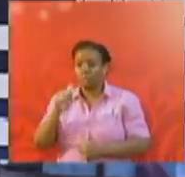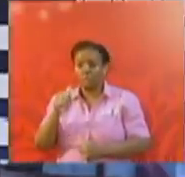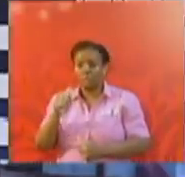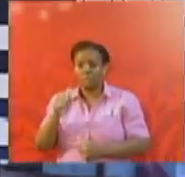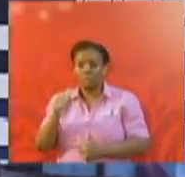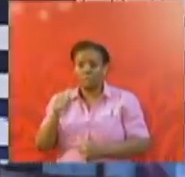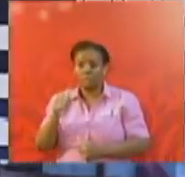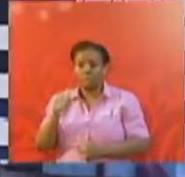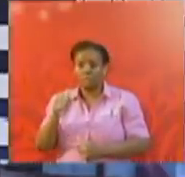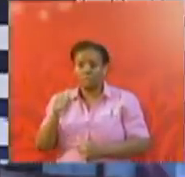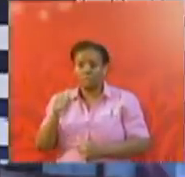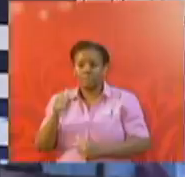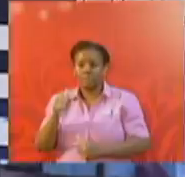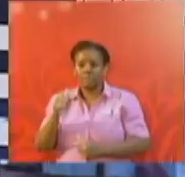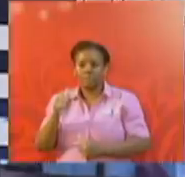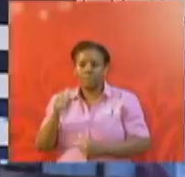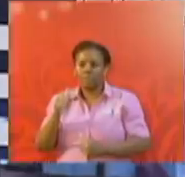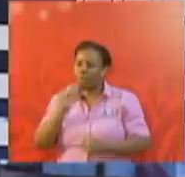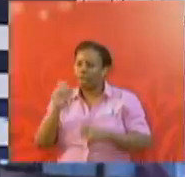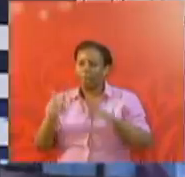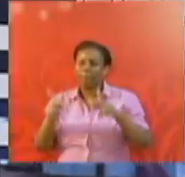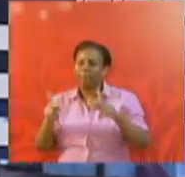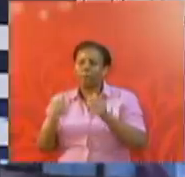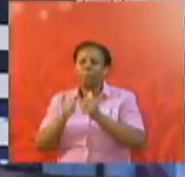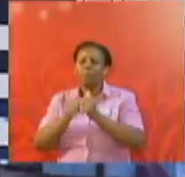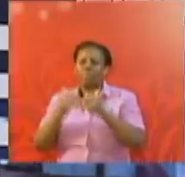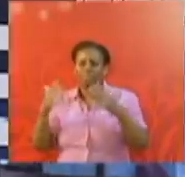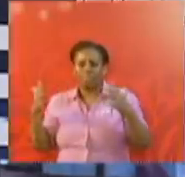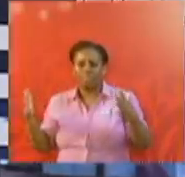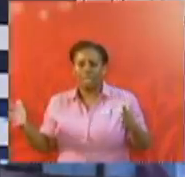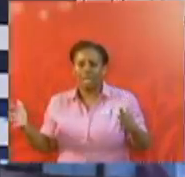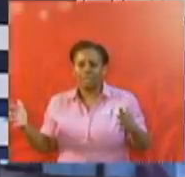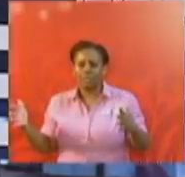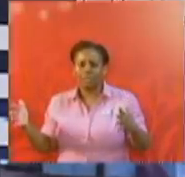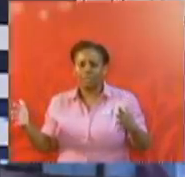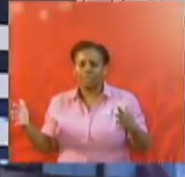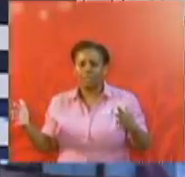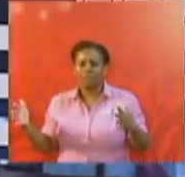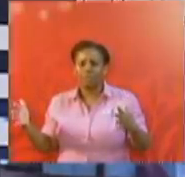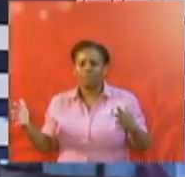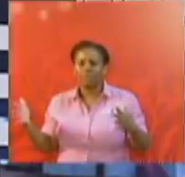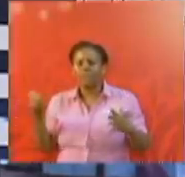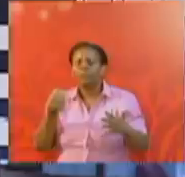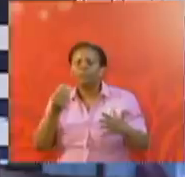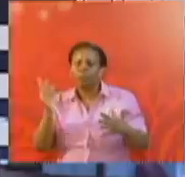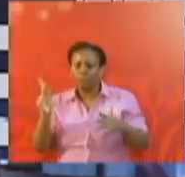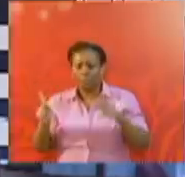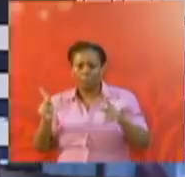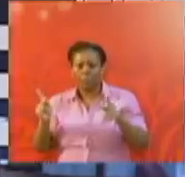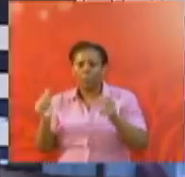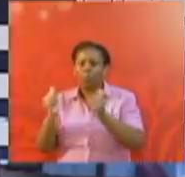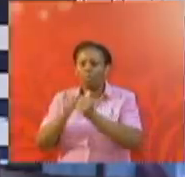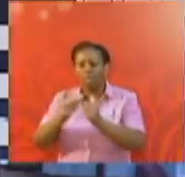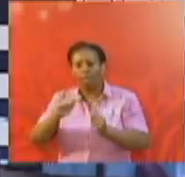no comorbidities, but because I mentioned that there are a few patients with no known comorbidities, when they arrive at the